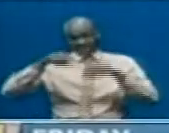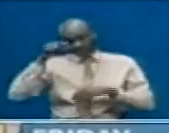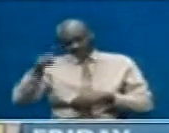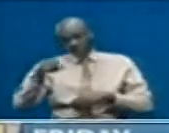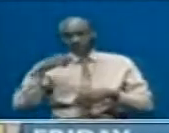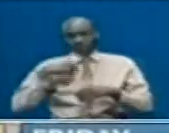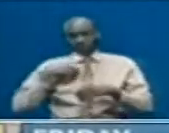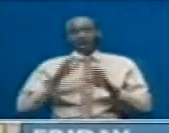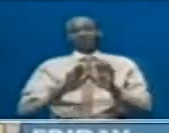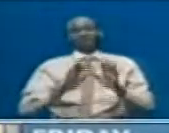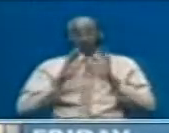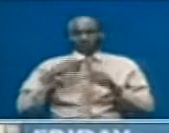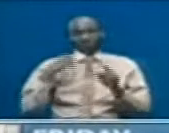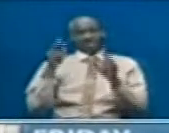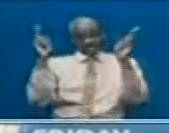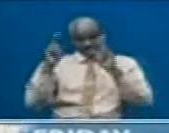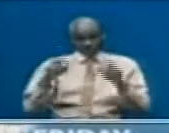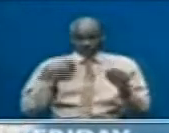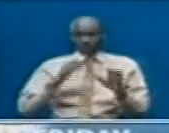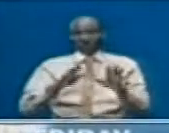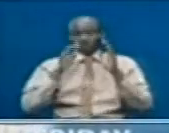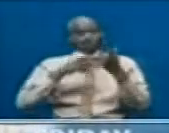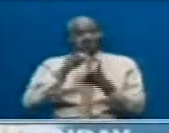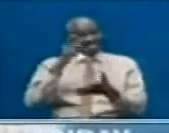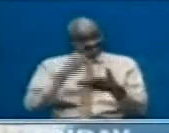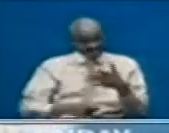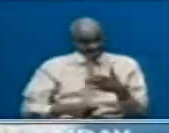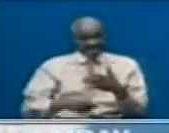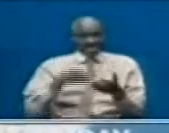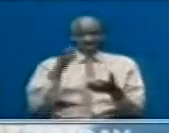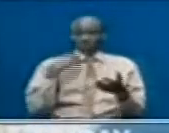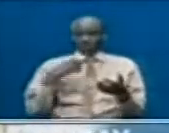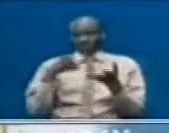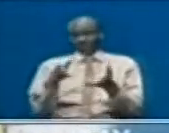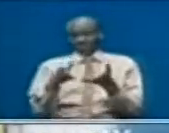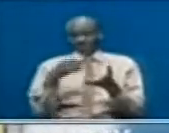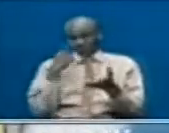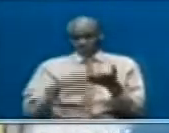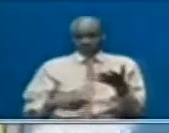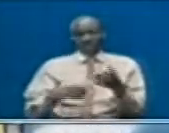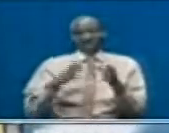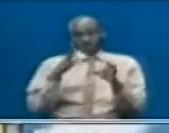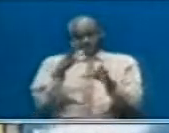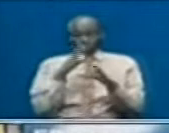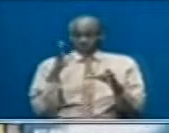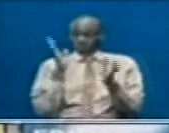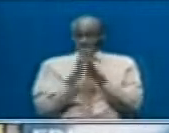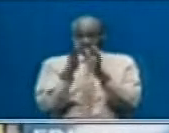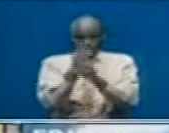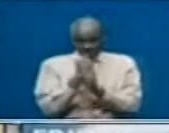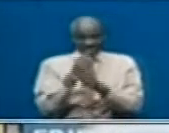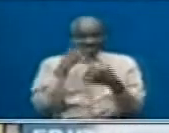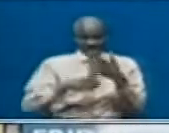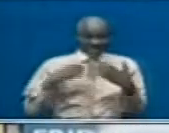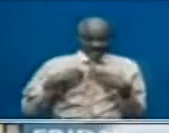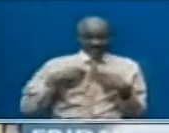tax evasion by multinationals. Mauritius is a tax haven and charges low rates of income and withholding taxes, as well as not charging